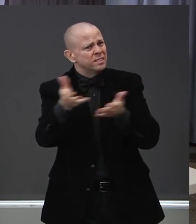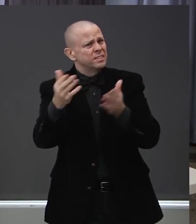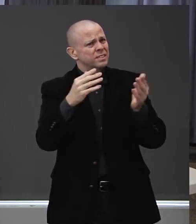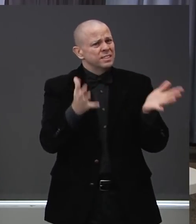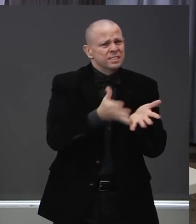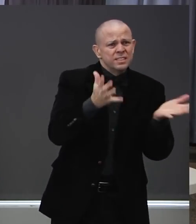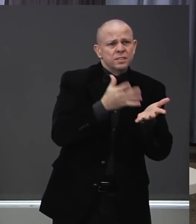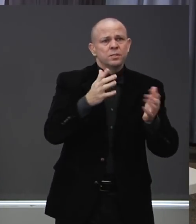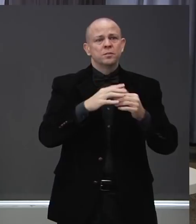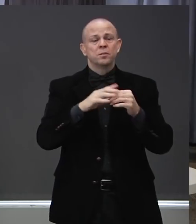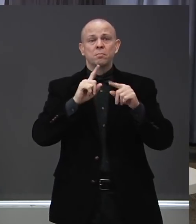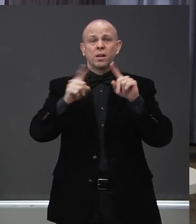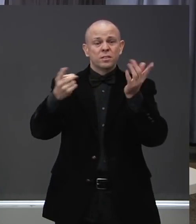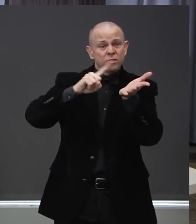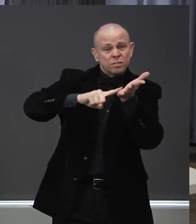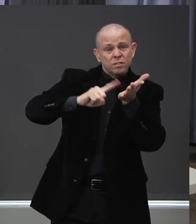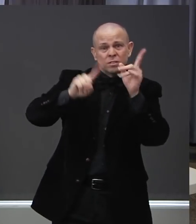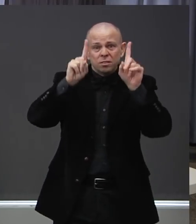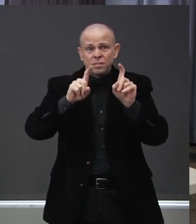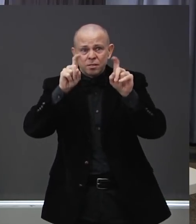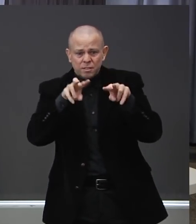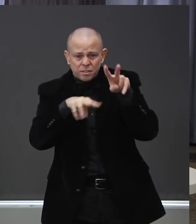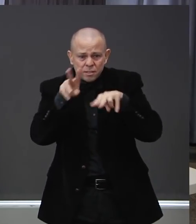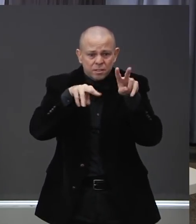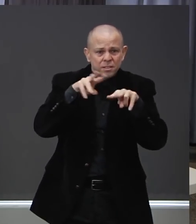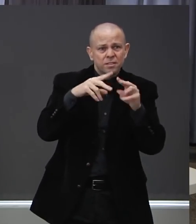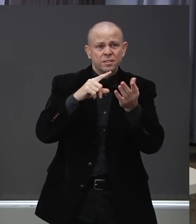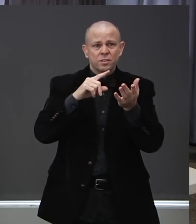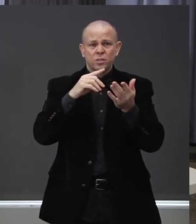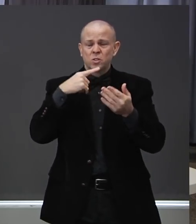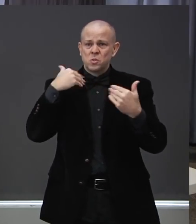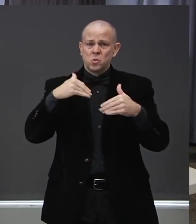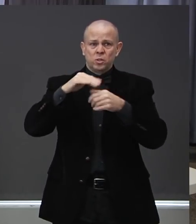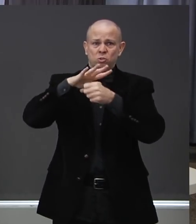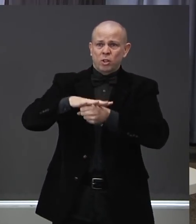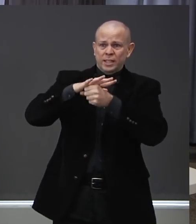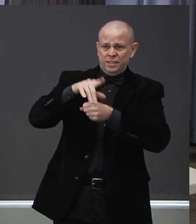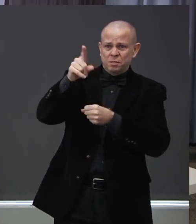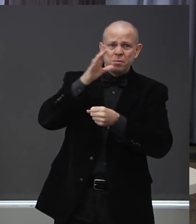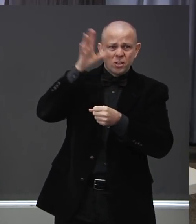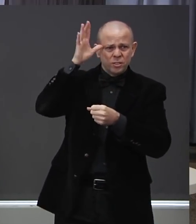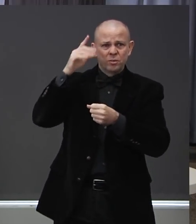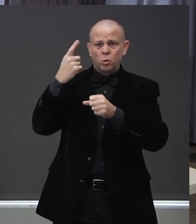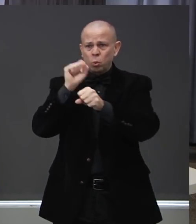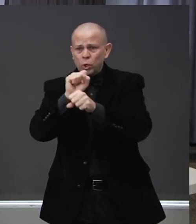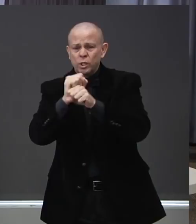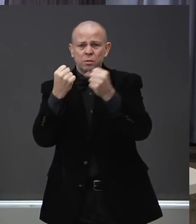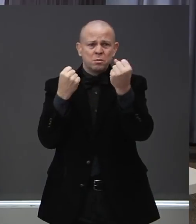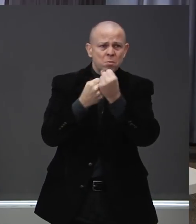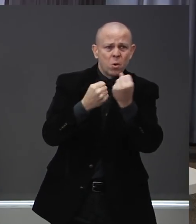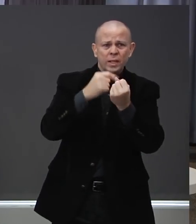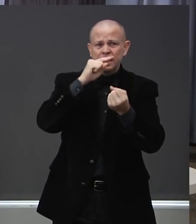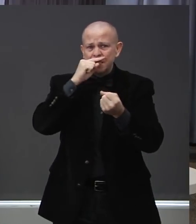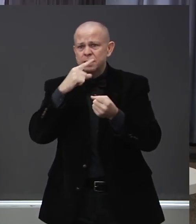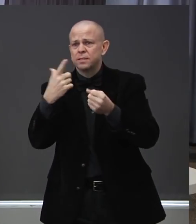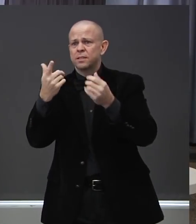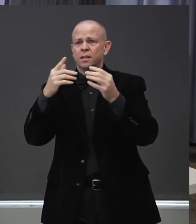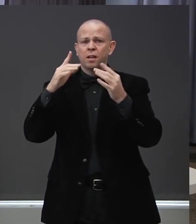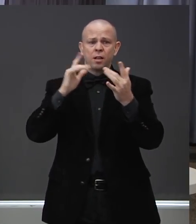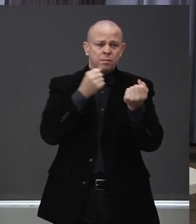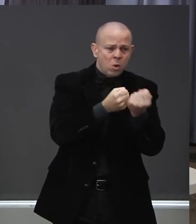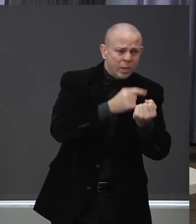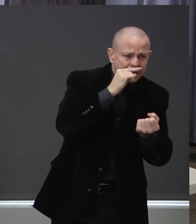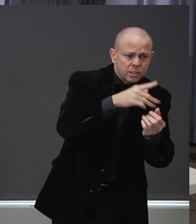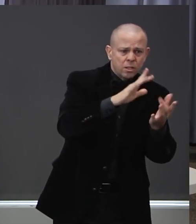of parents are reporting significant stress in balancing work and supporting their kids in distance learning. This approach gives